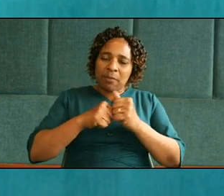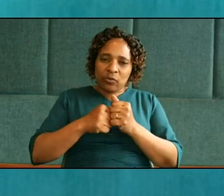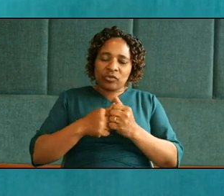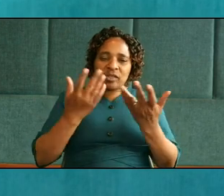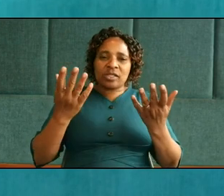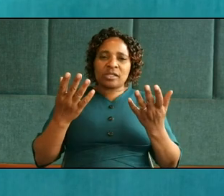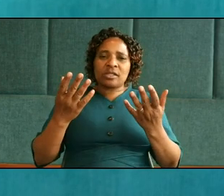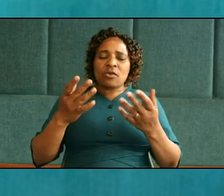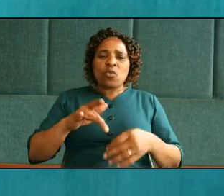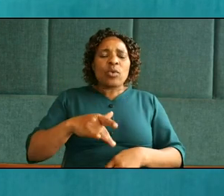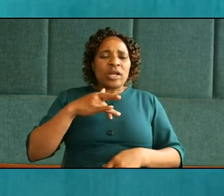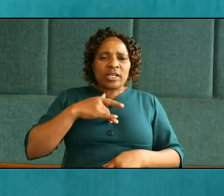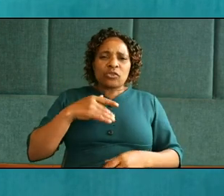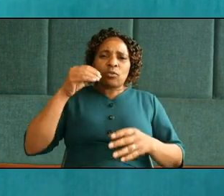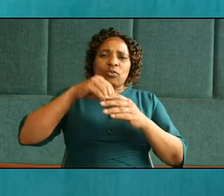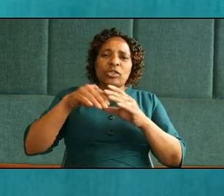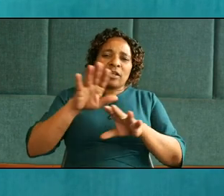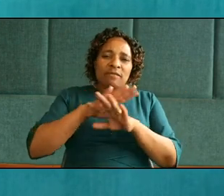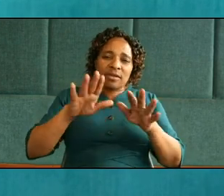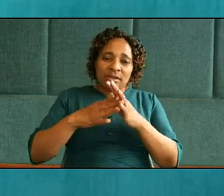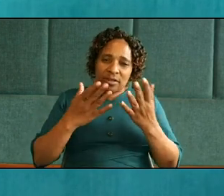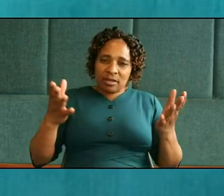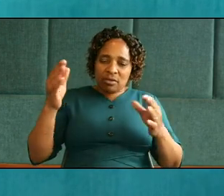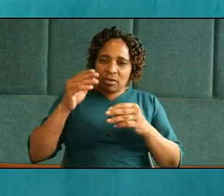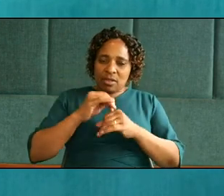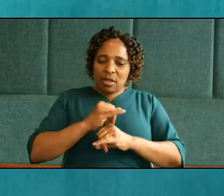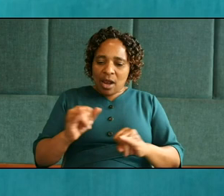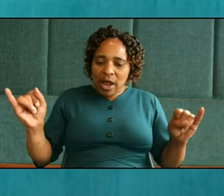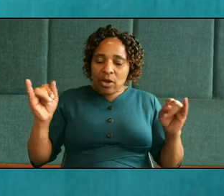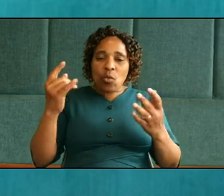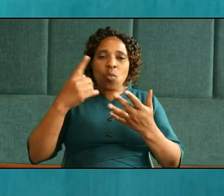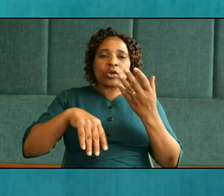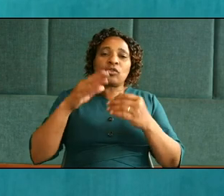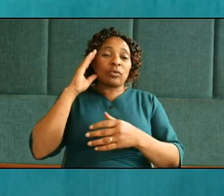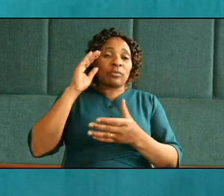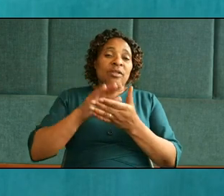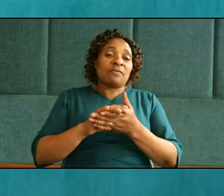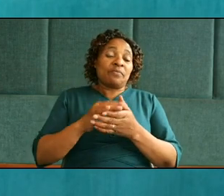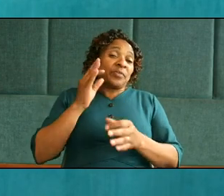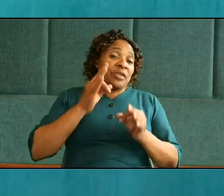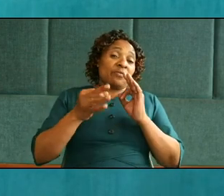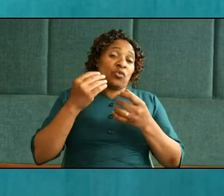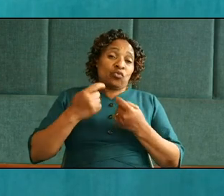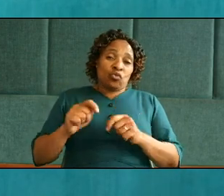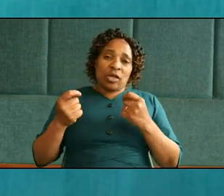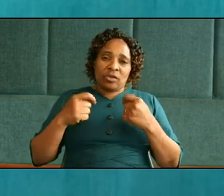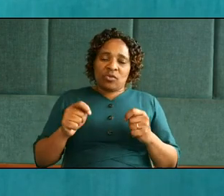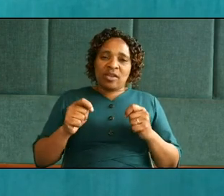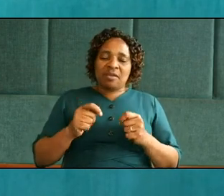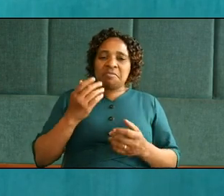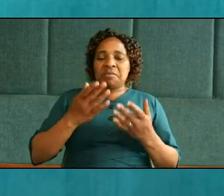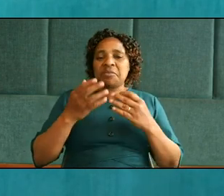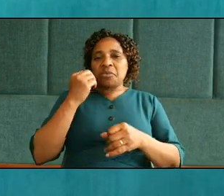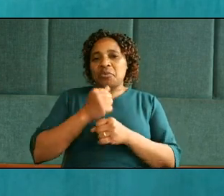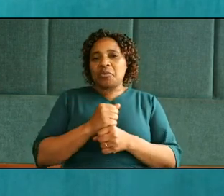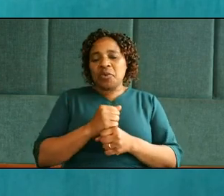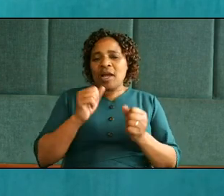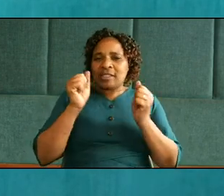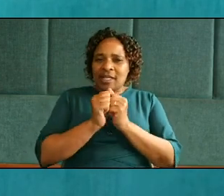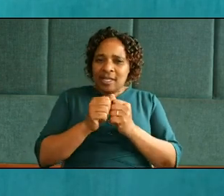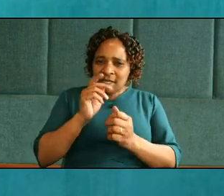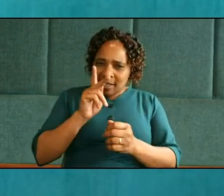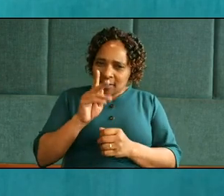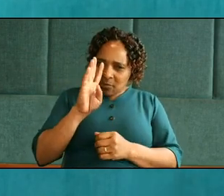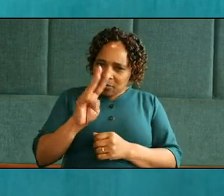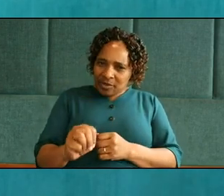put everything on the line for what you believe in, you know, if you train maybe to do a 10-kilometer run,